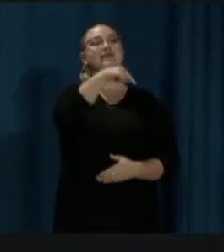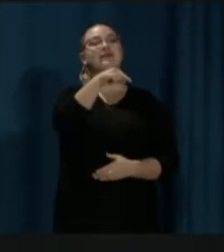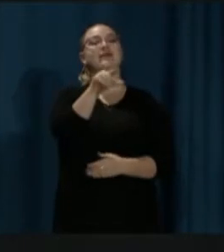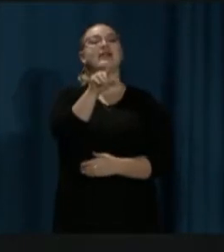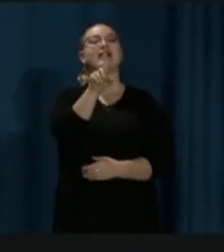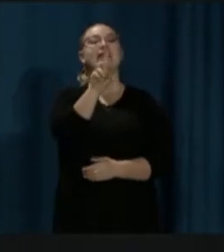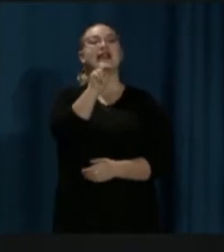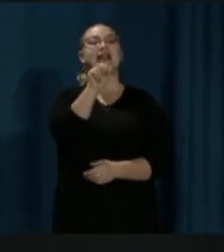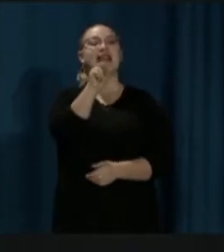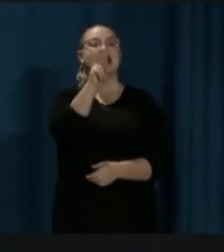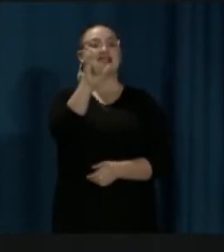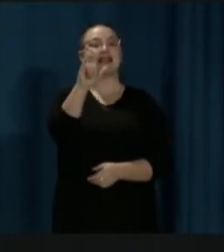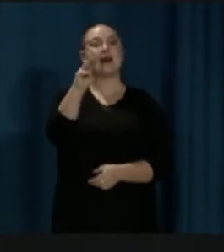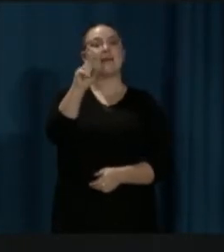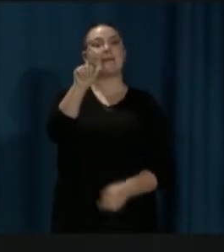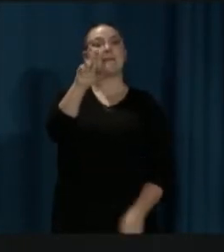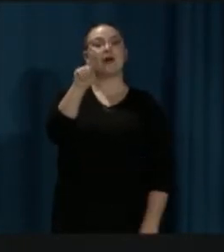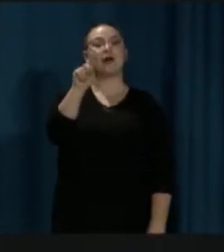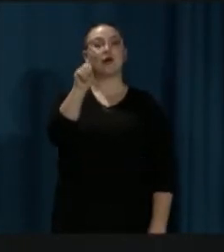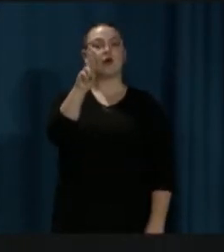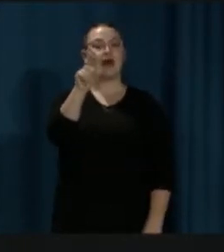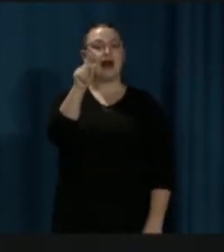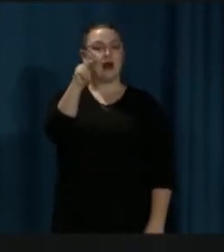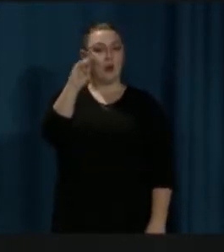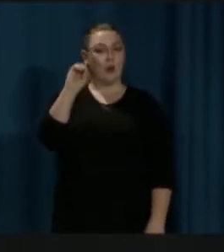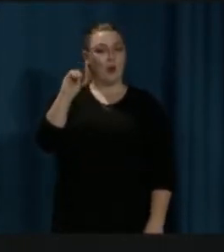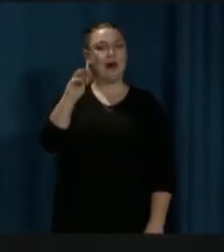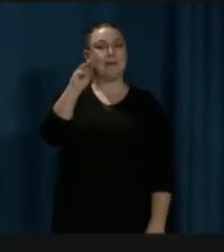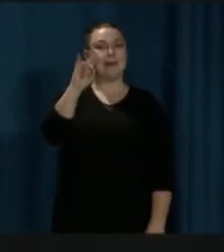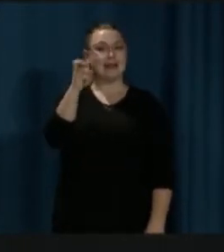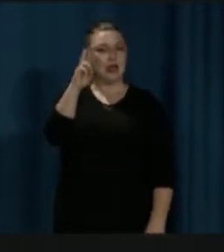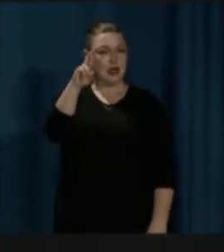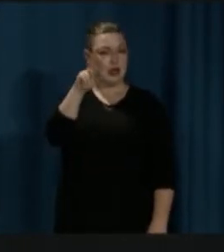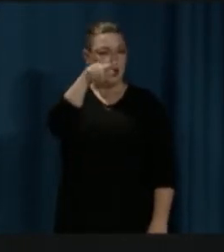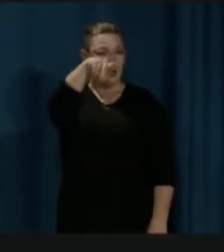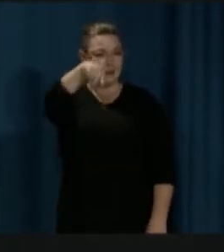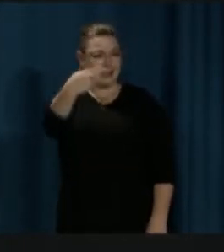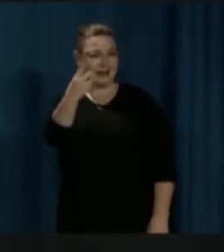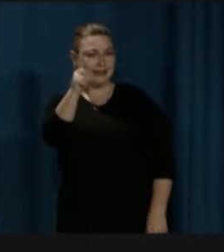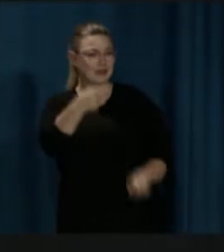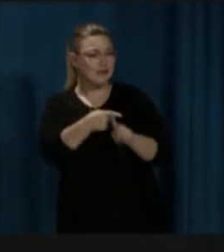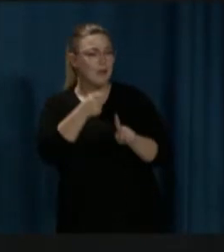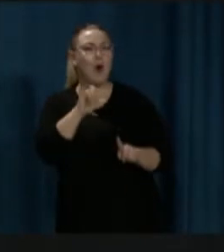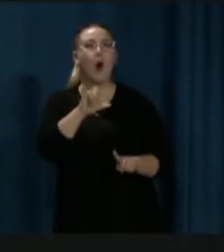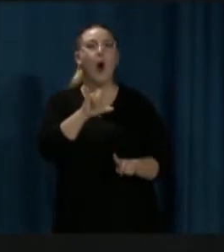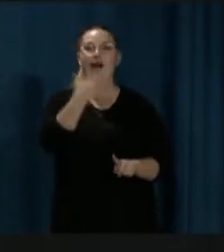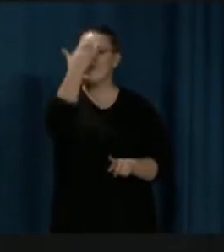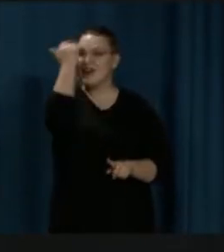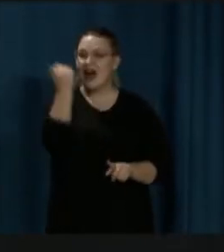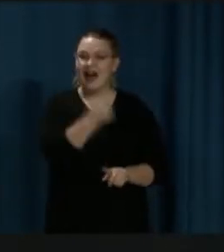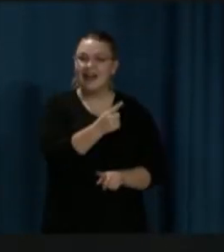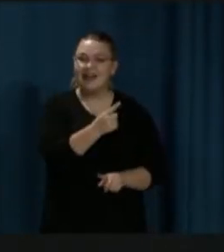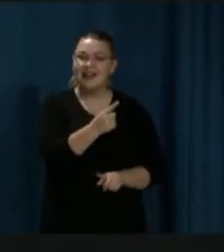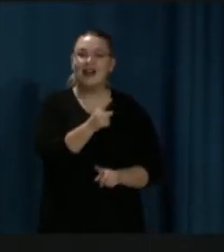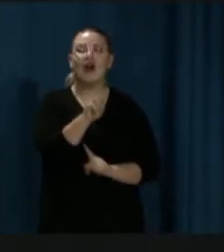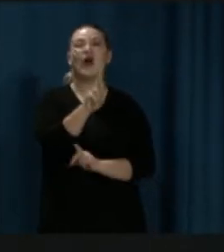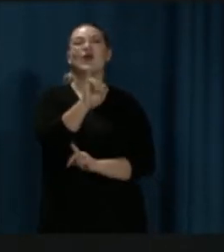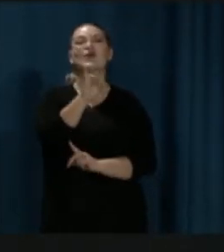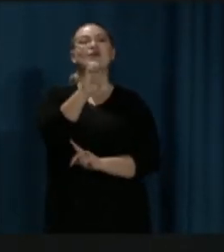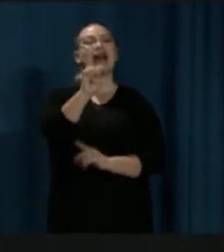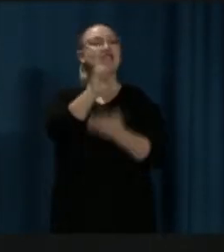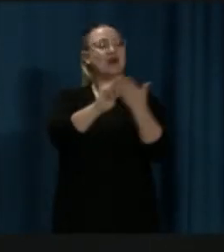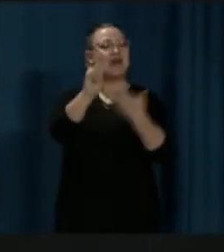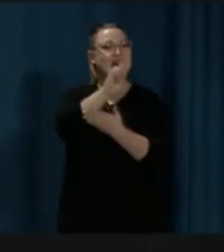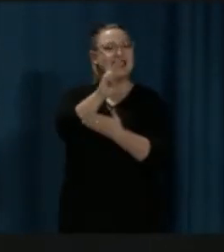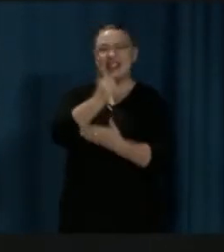Martorano Miller. She has a Ph.D. from, I knew this. Rice University. Rice University,